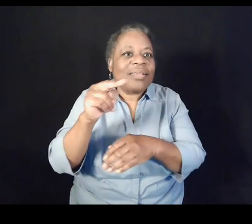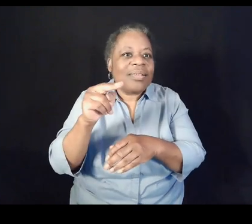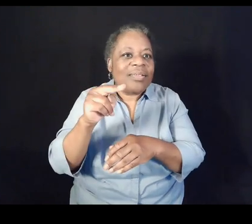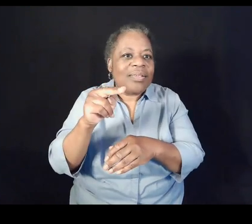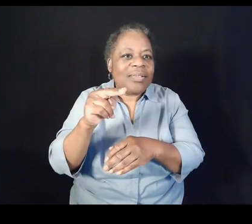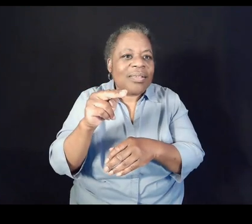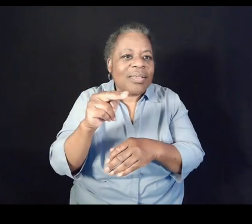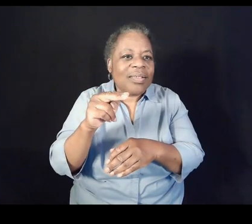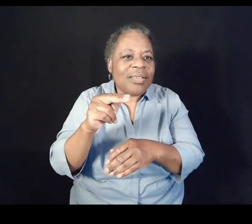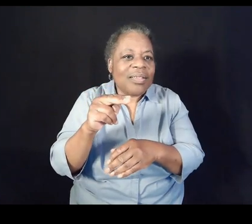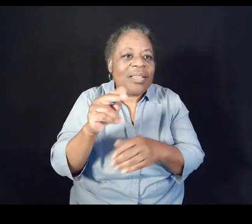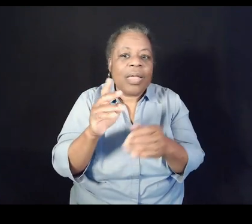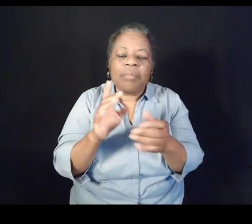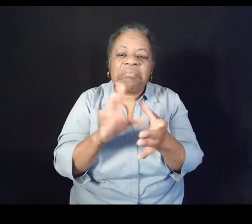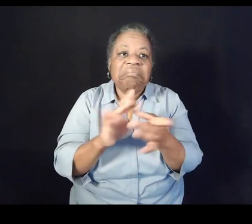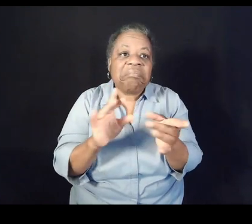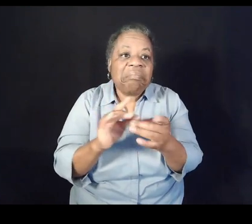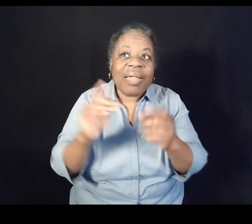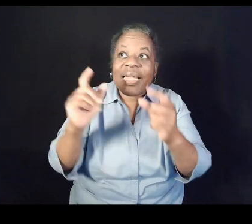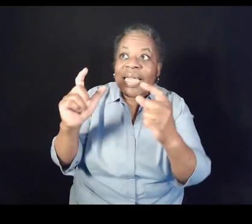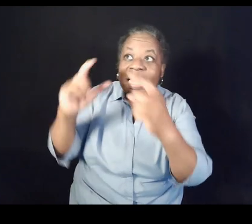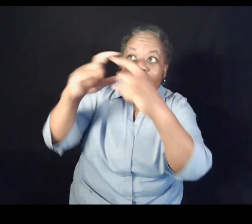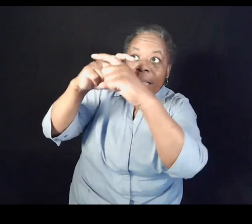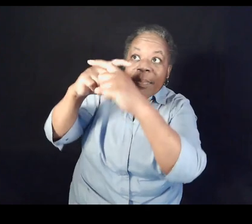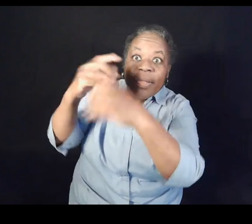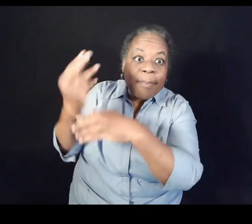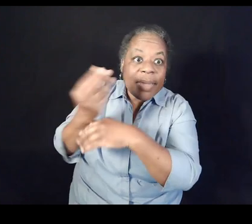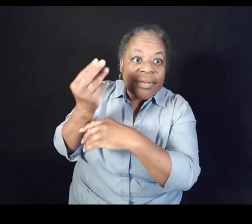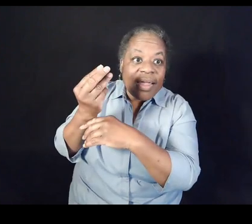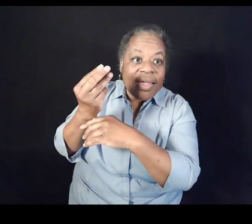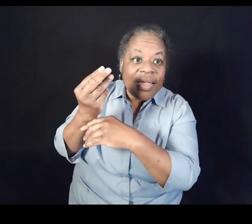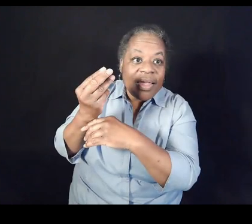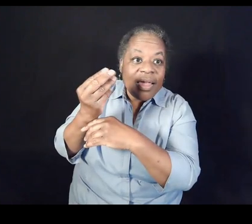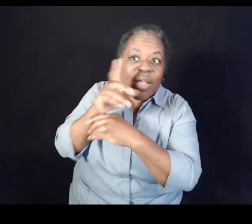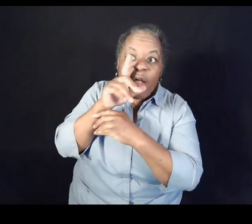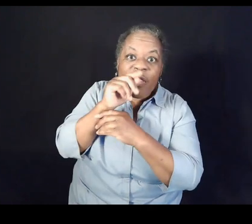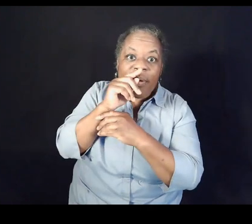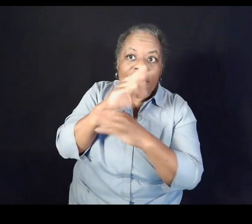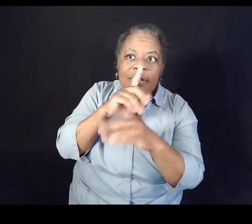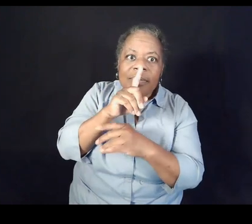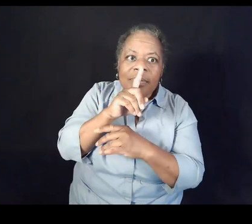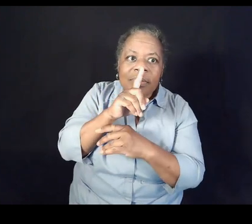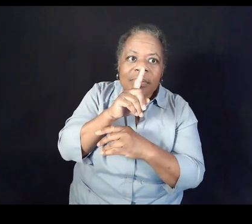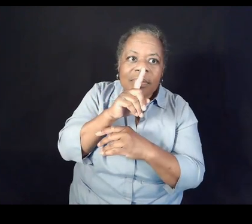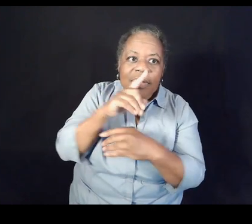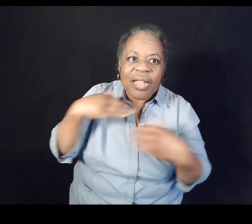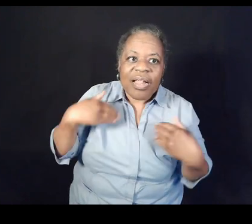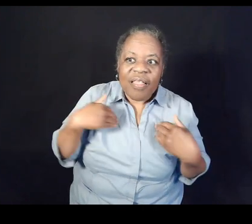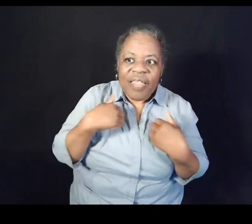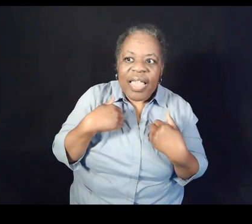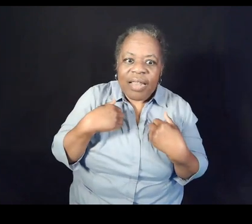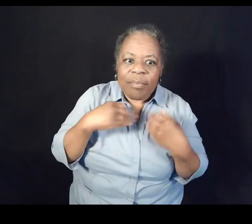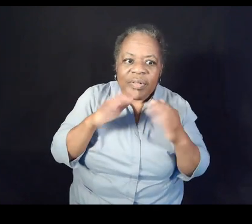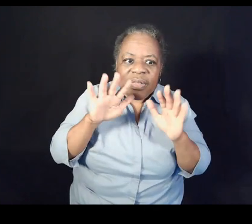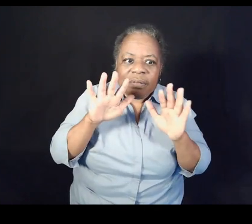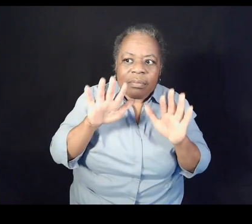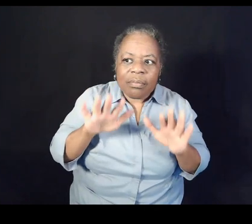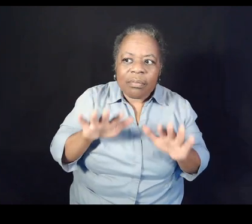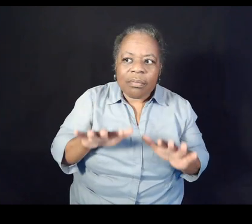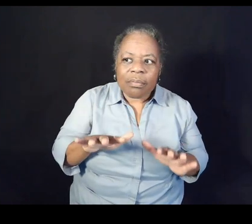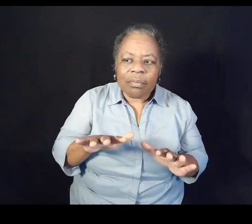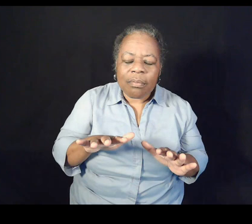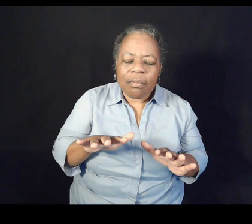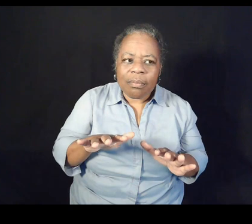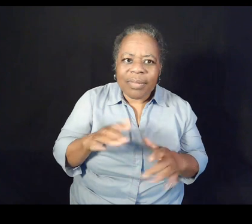They tell us that during the eclipse on Monday, the birds got quiet and the animals went still, which is certainly